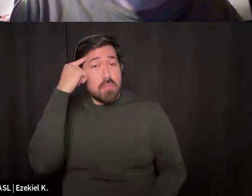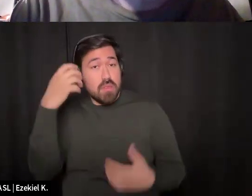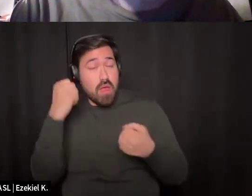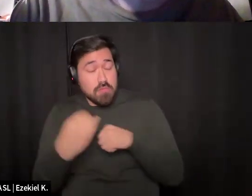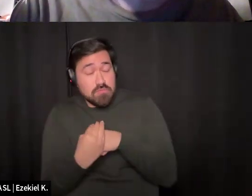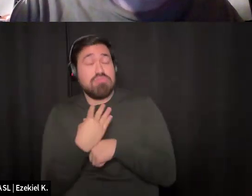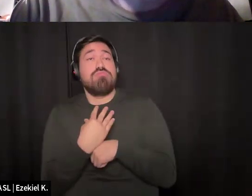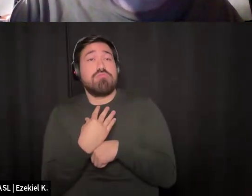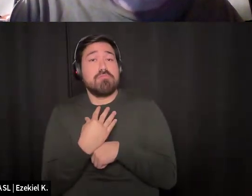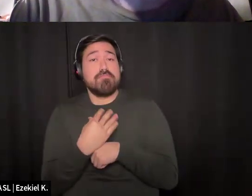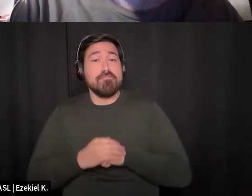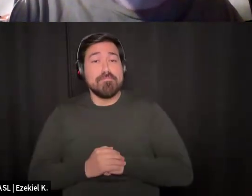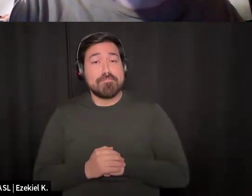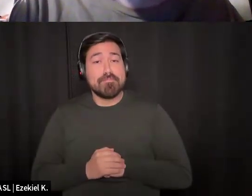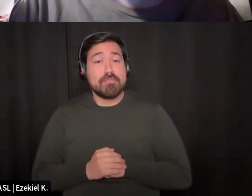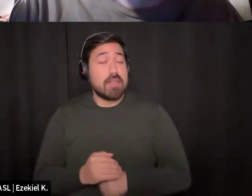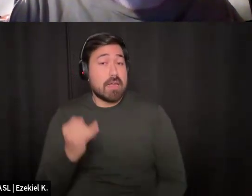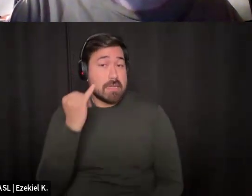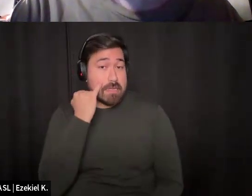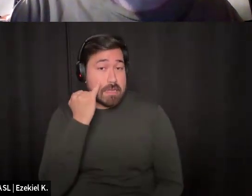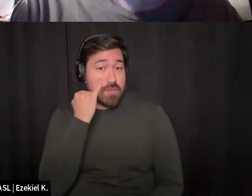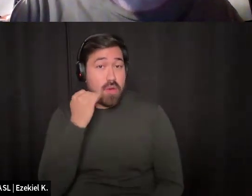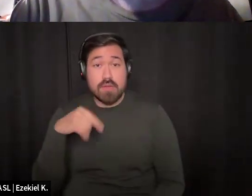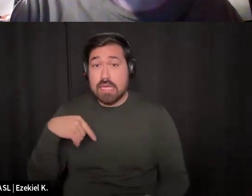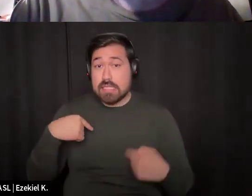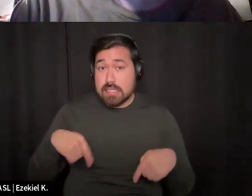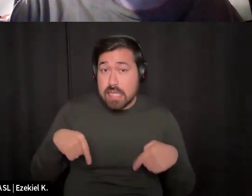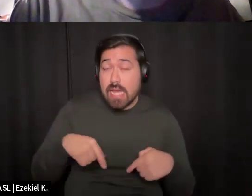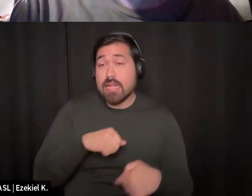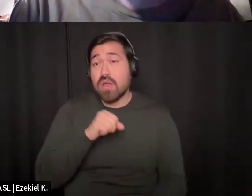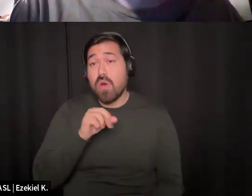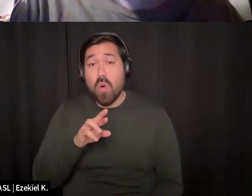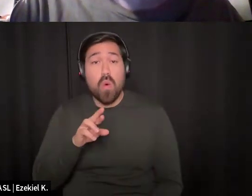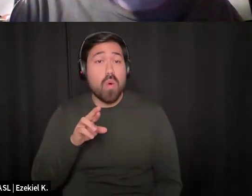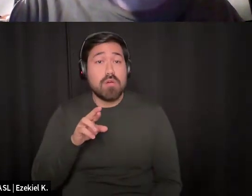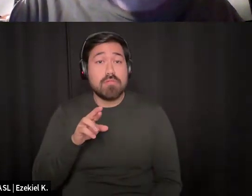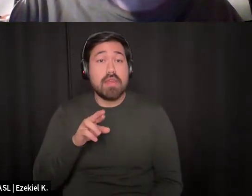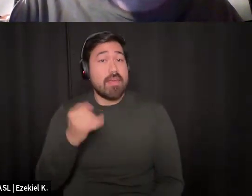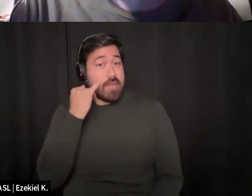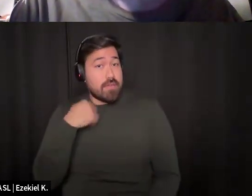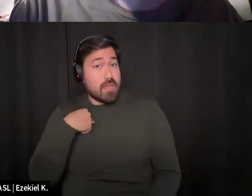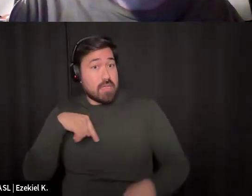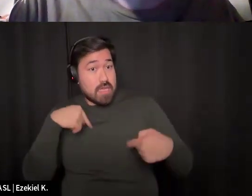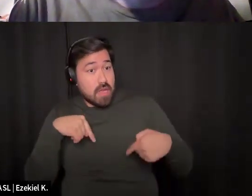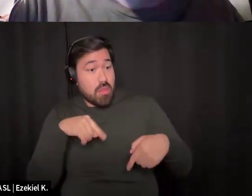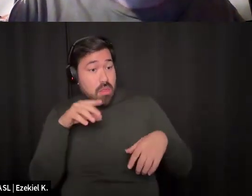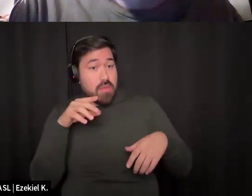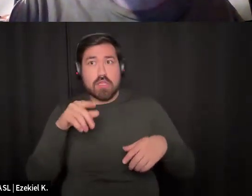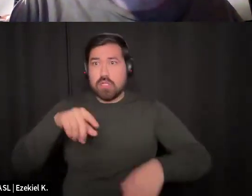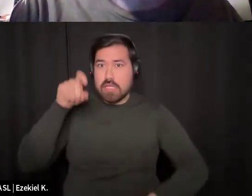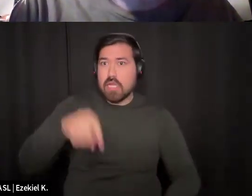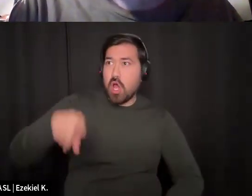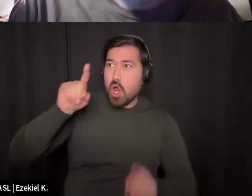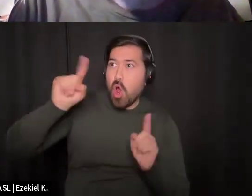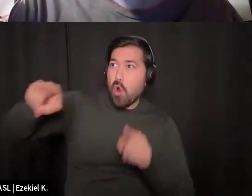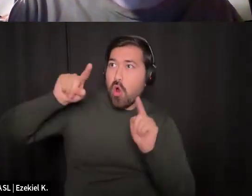Like, if you're like, anxiety can often be exacerbated by this go, look, we got to see all